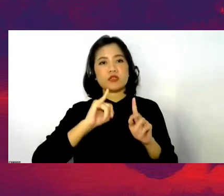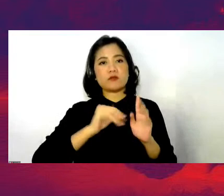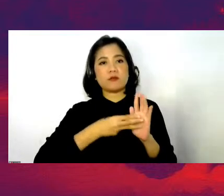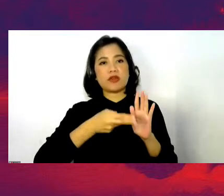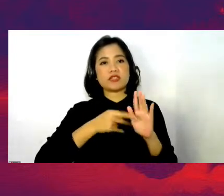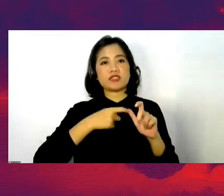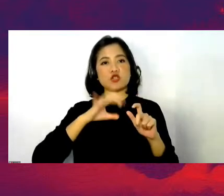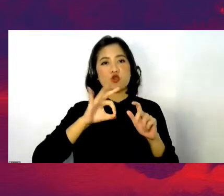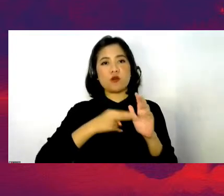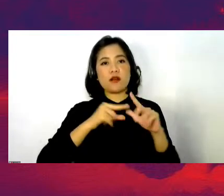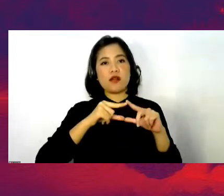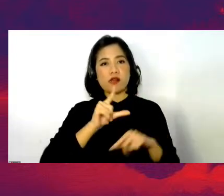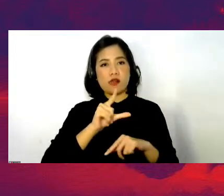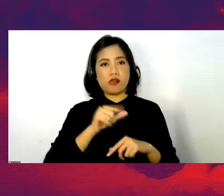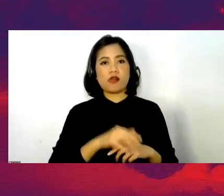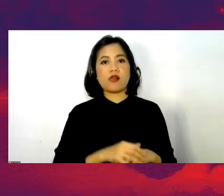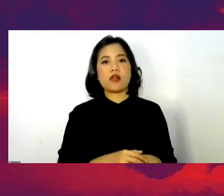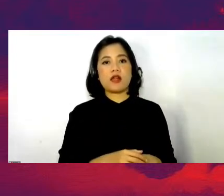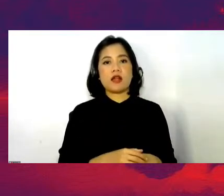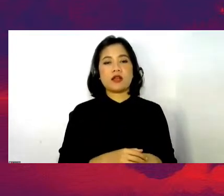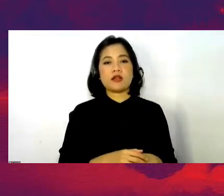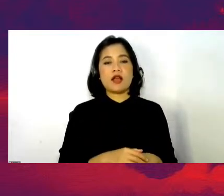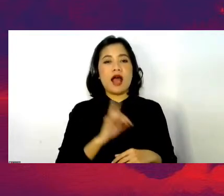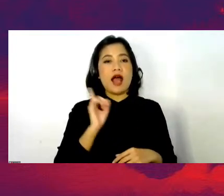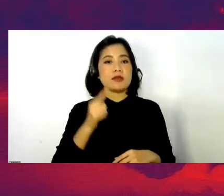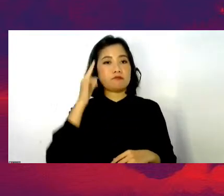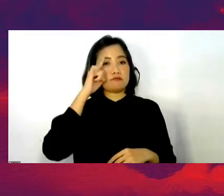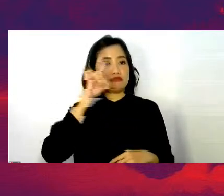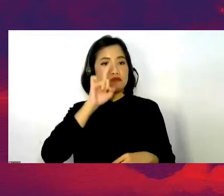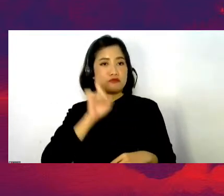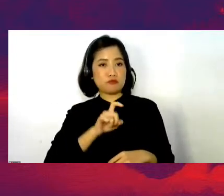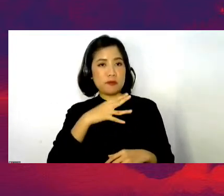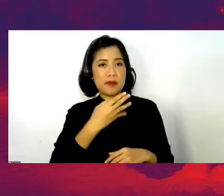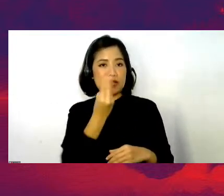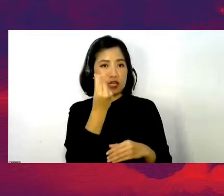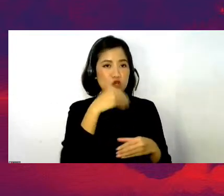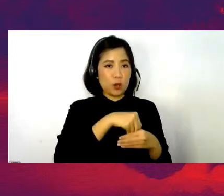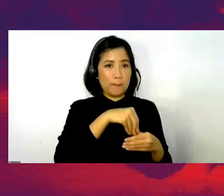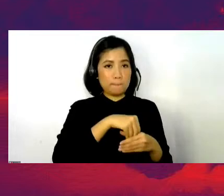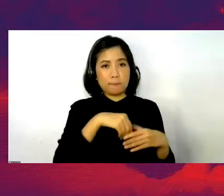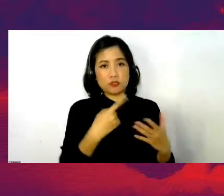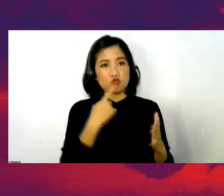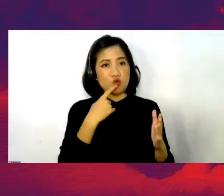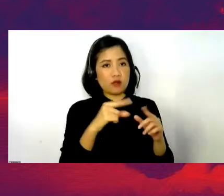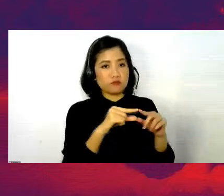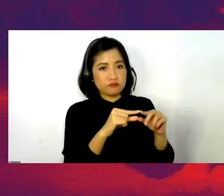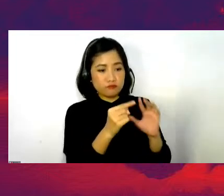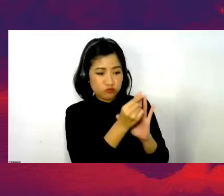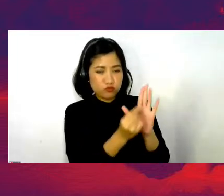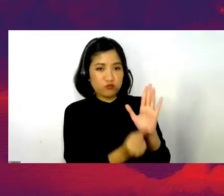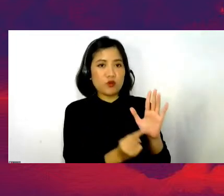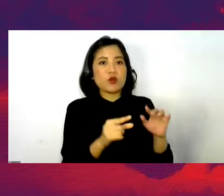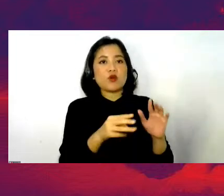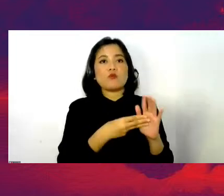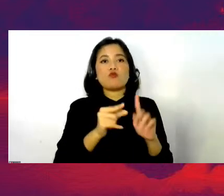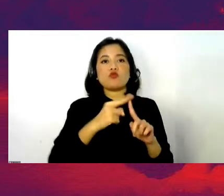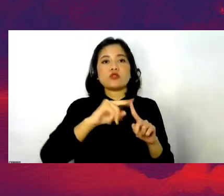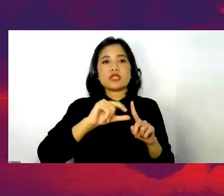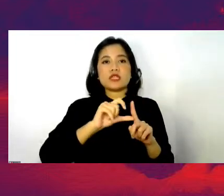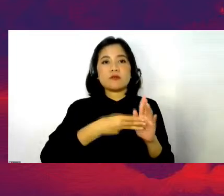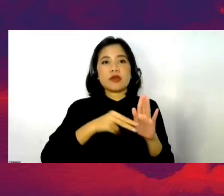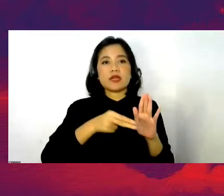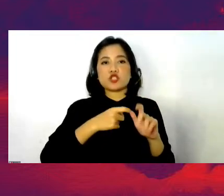right, since we don't typically have cardinal data, and things are impractical in that case, we